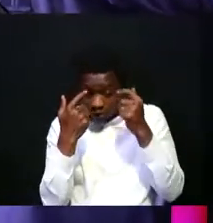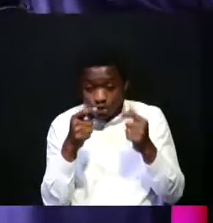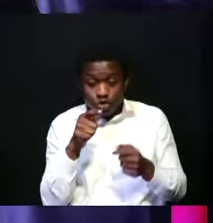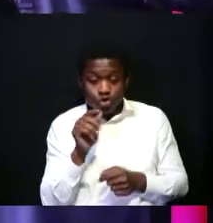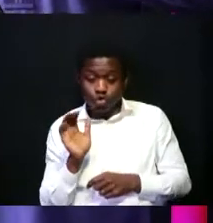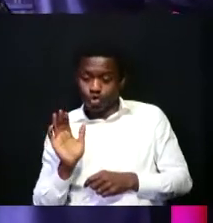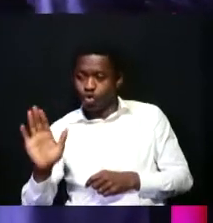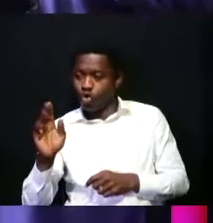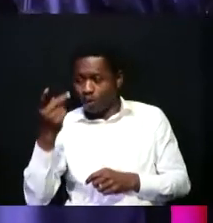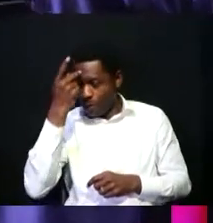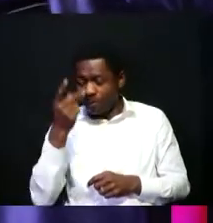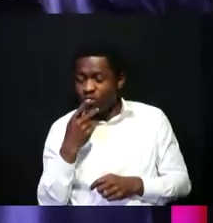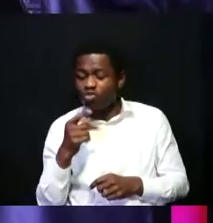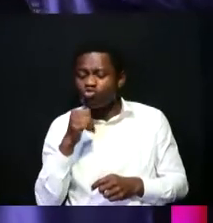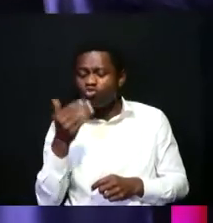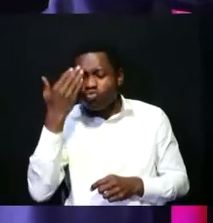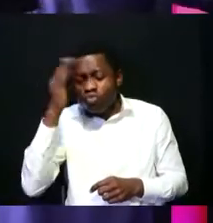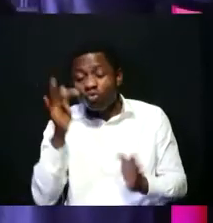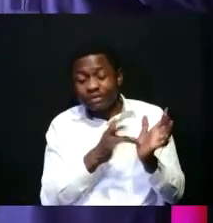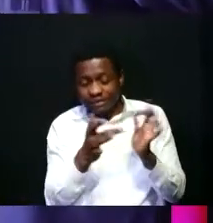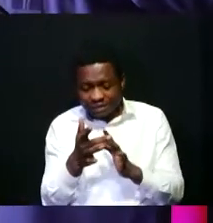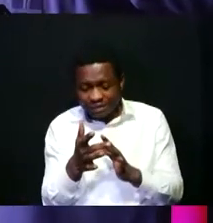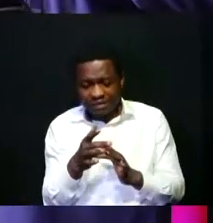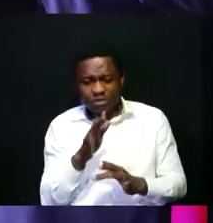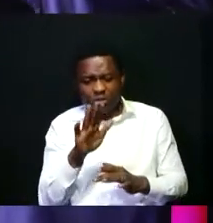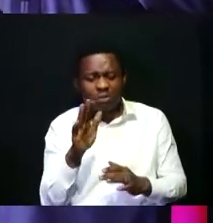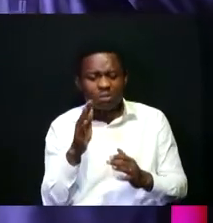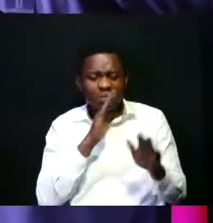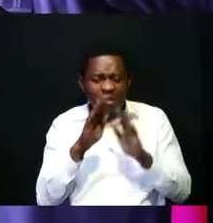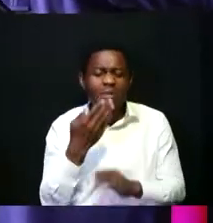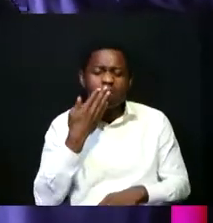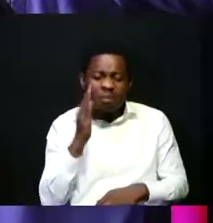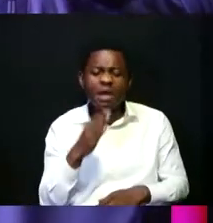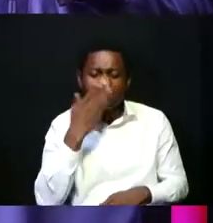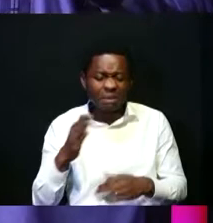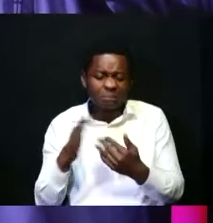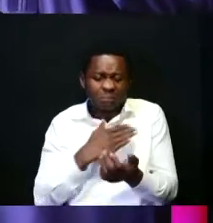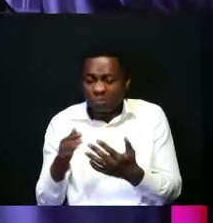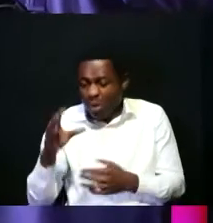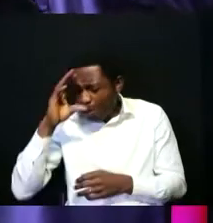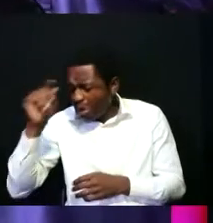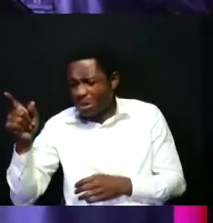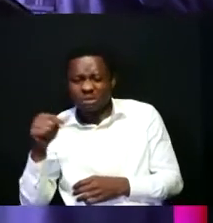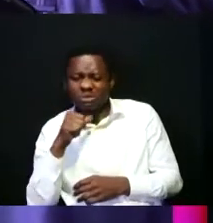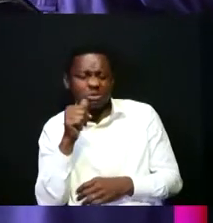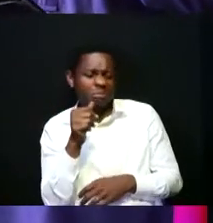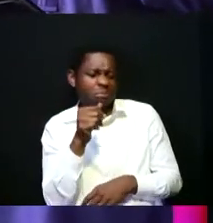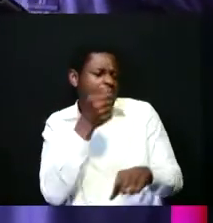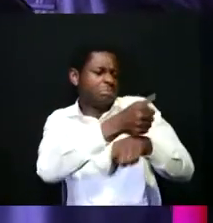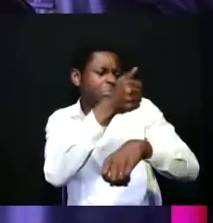Kristo na wo ade ye mu no wo abrabo nyina no e de di pefe se wonim awurade a sa abofra no ya na osusu